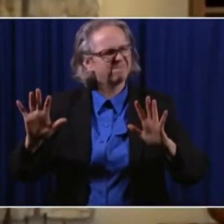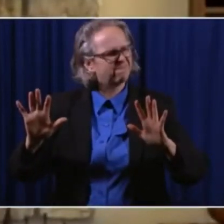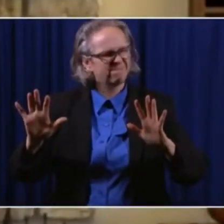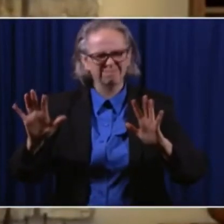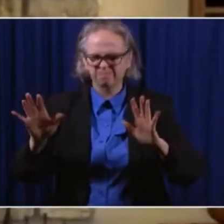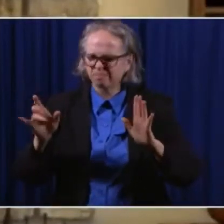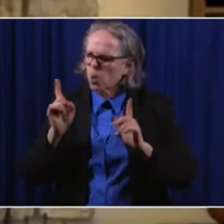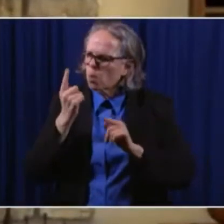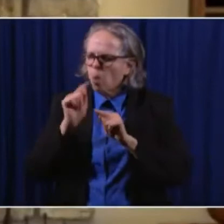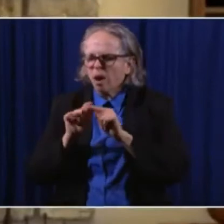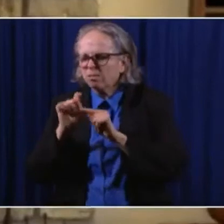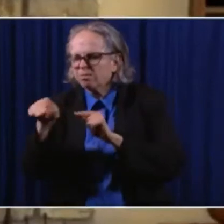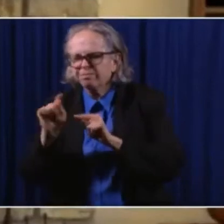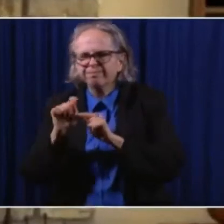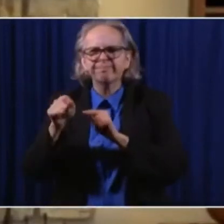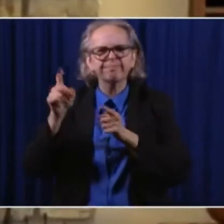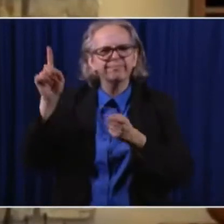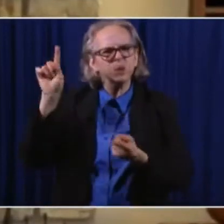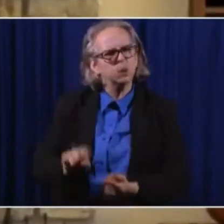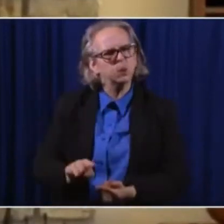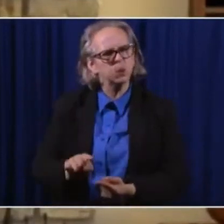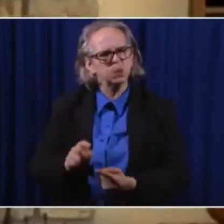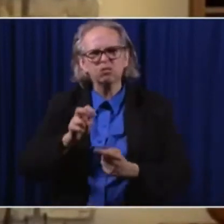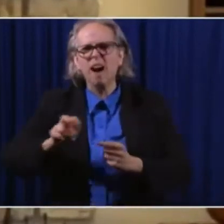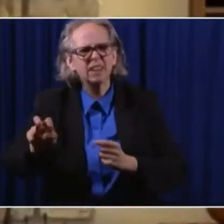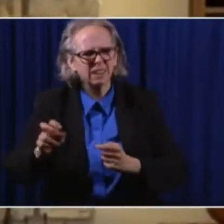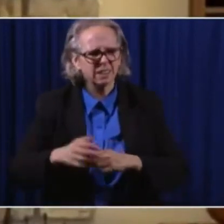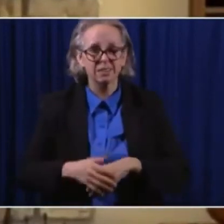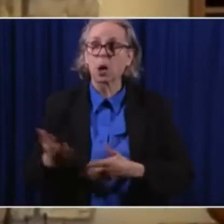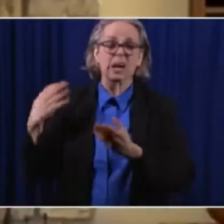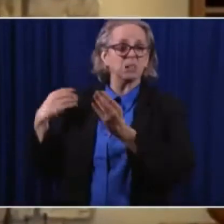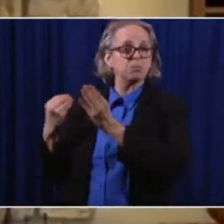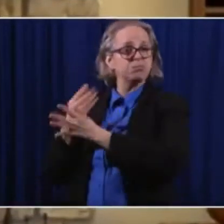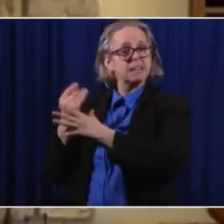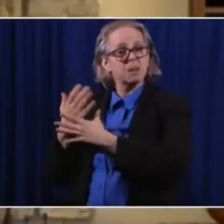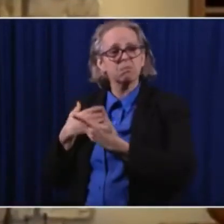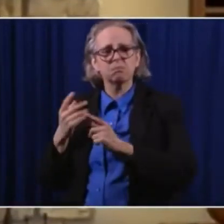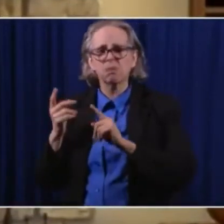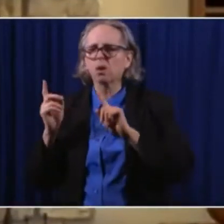one trip to the grocery store. This week I've made 2, maybe 3.